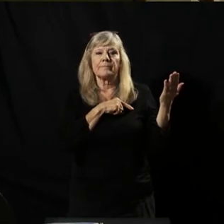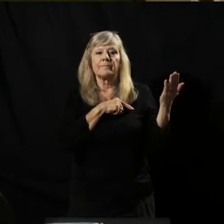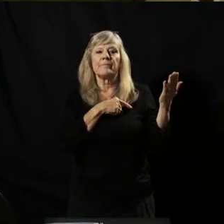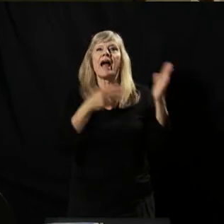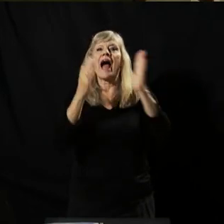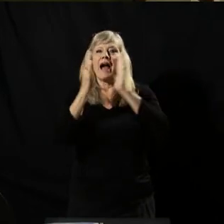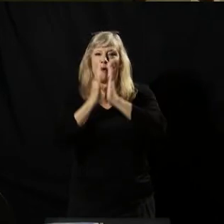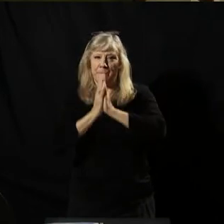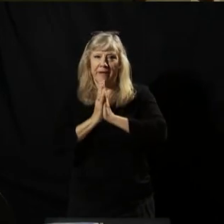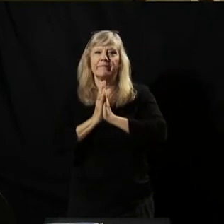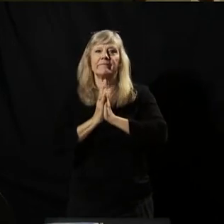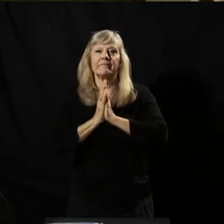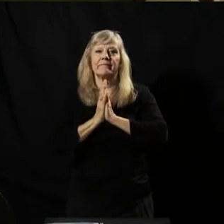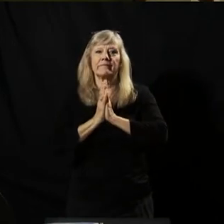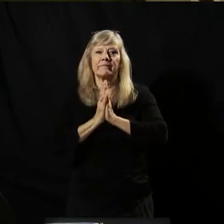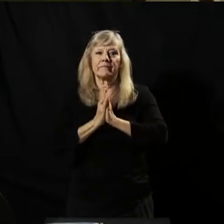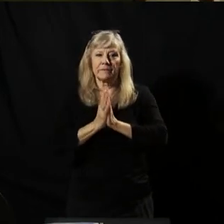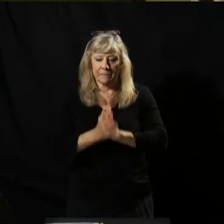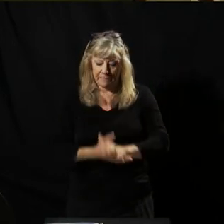Amen.